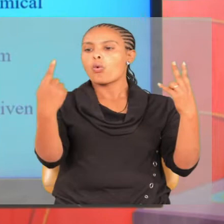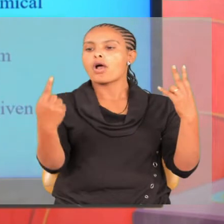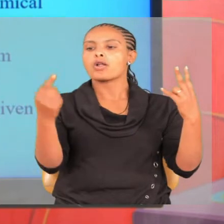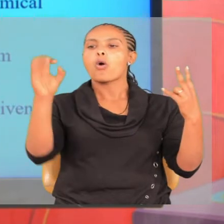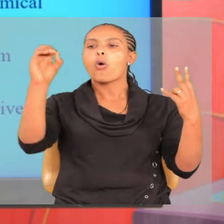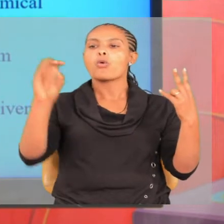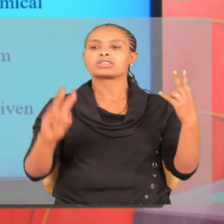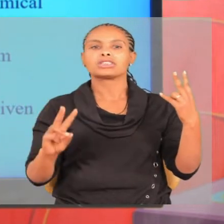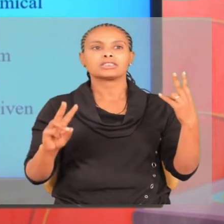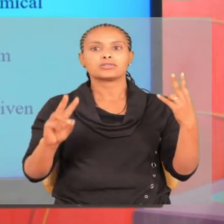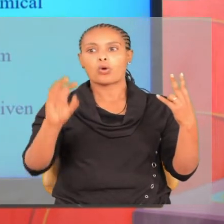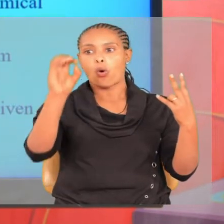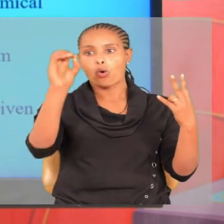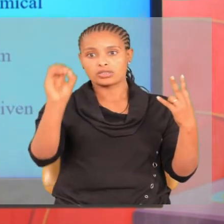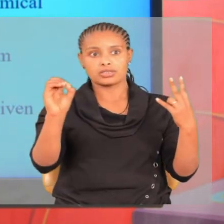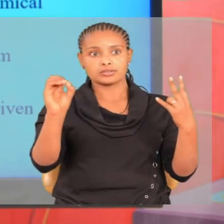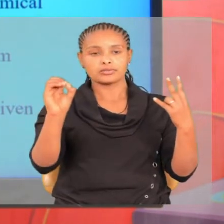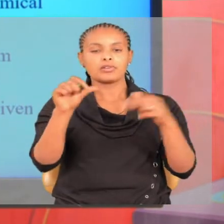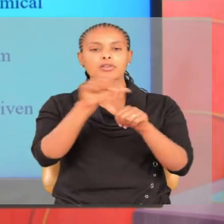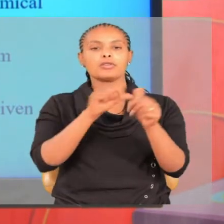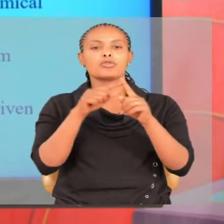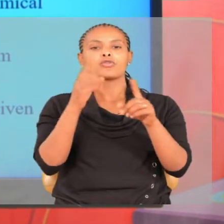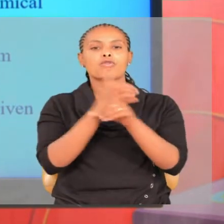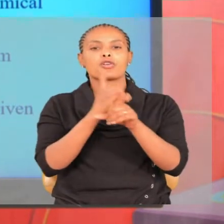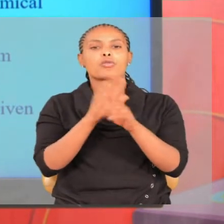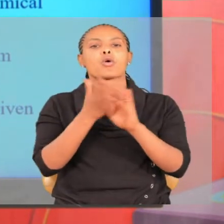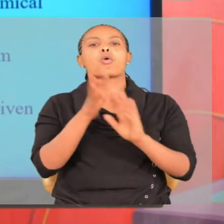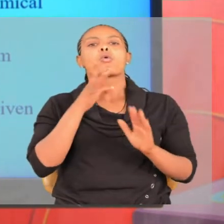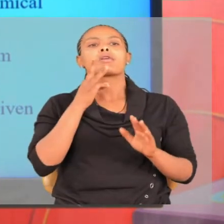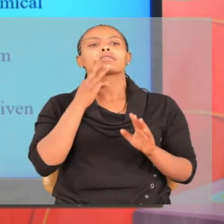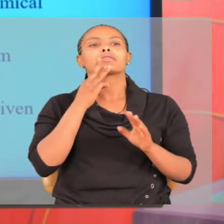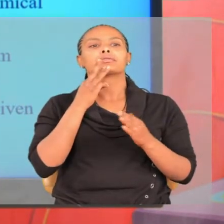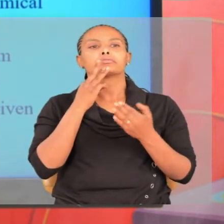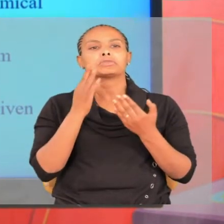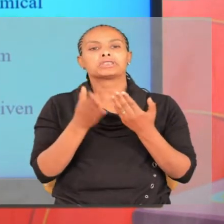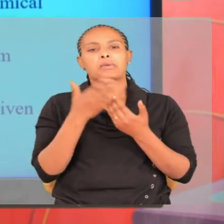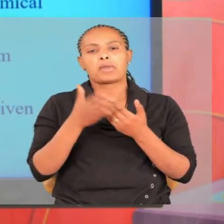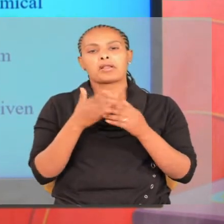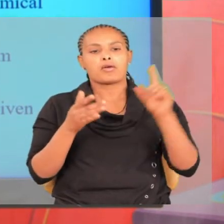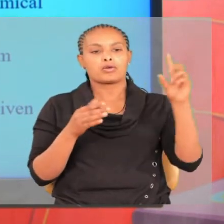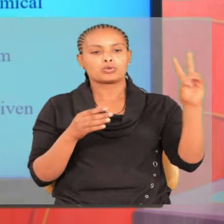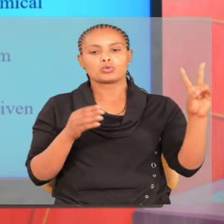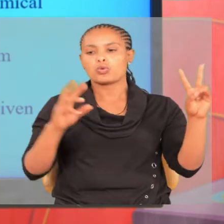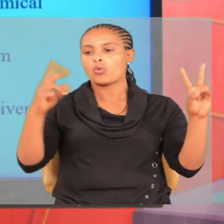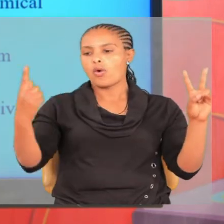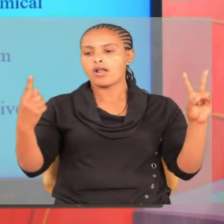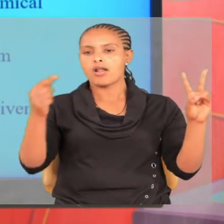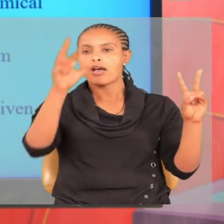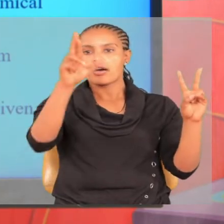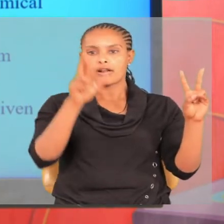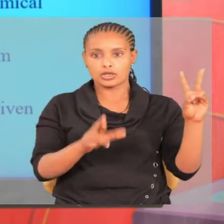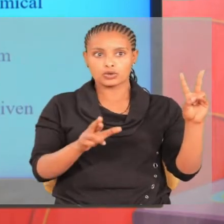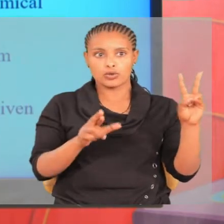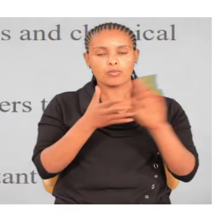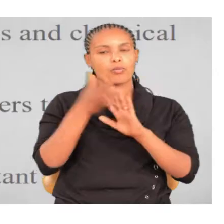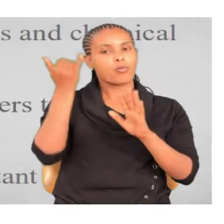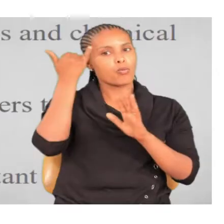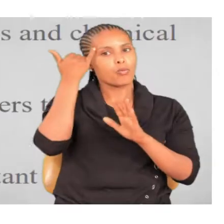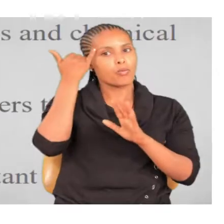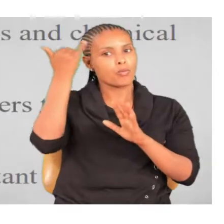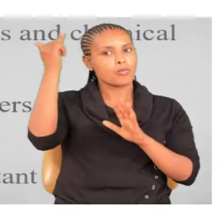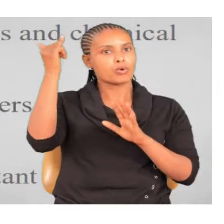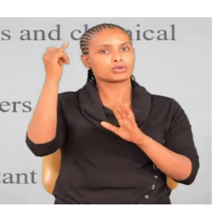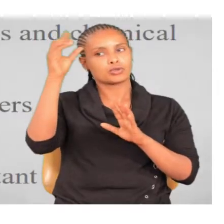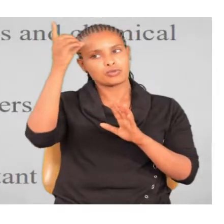oxygen atom to form water. Simple whole number ratio, according to postulates of Dalton's